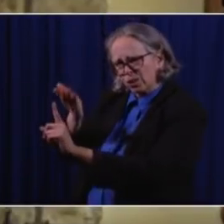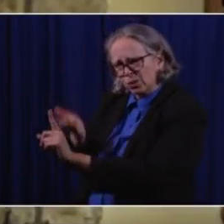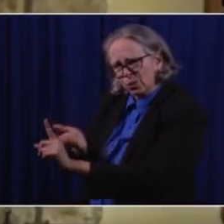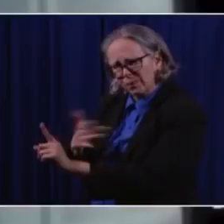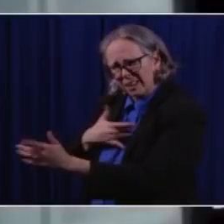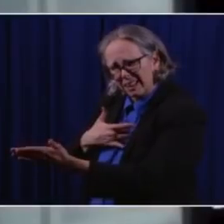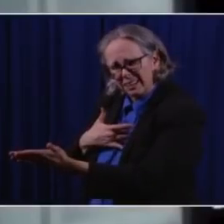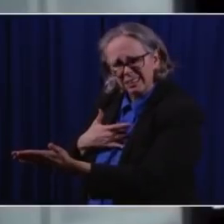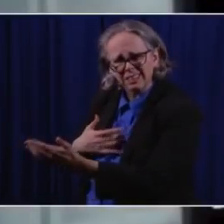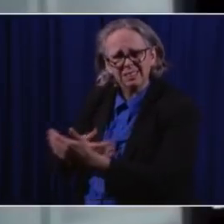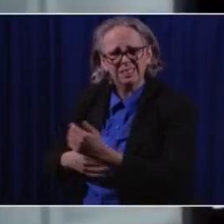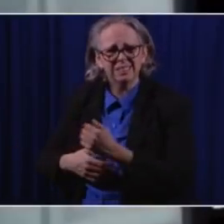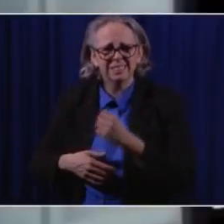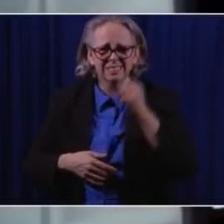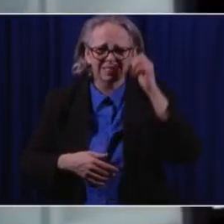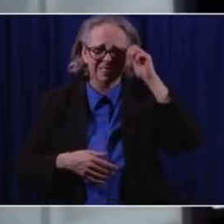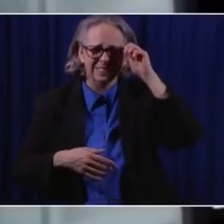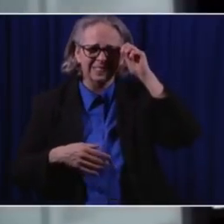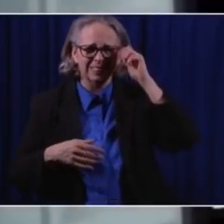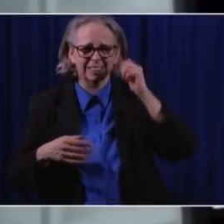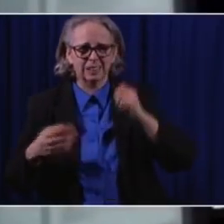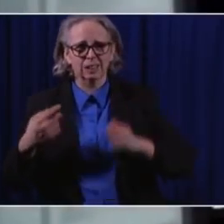We're doing okay. We lean on each other.